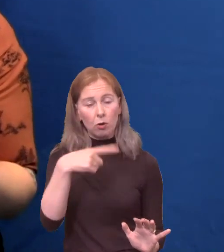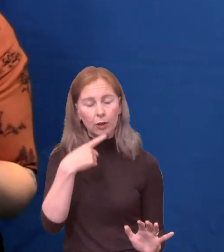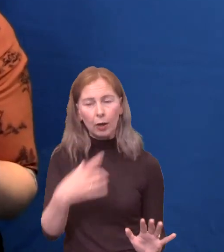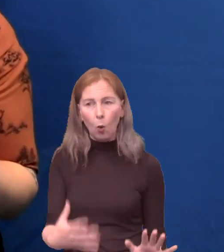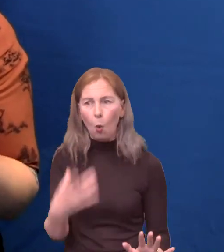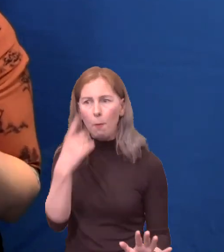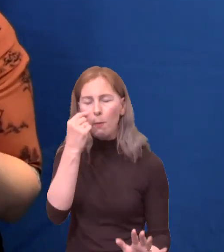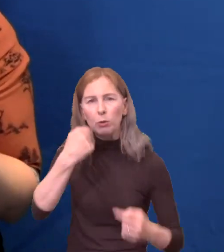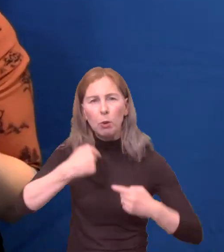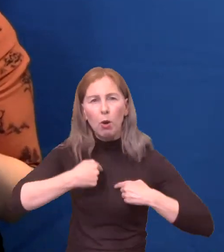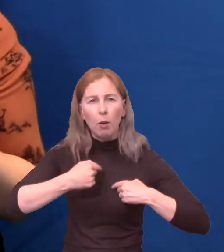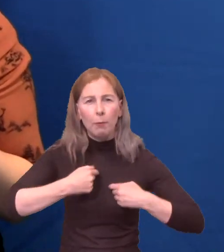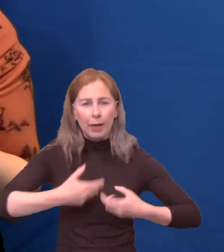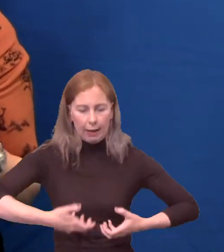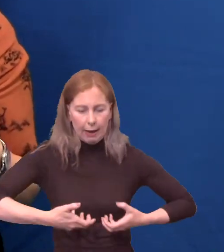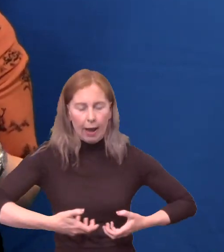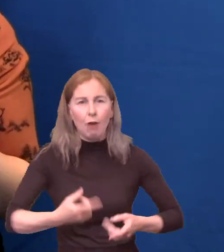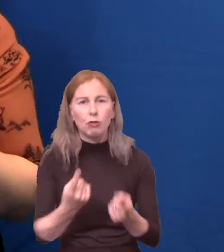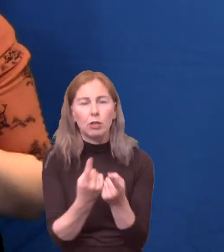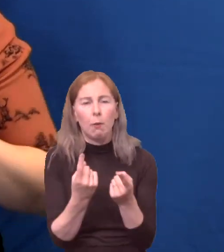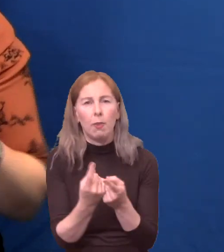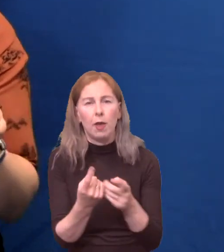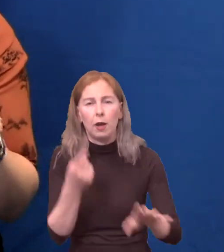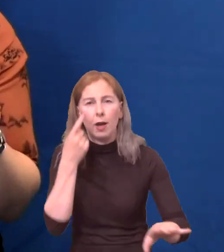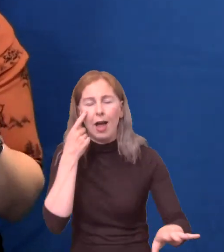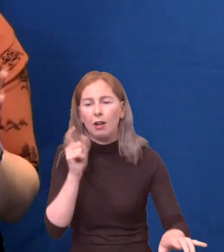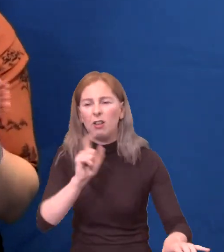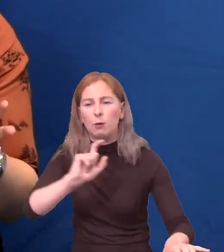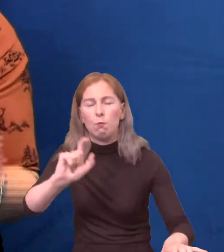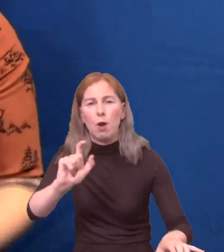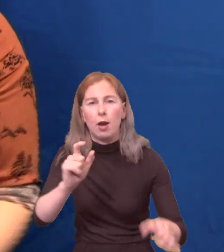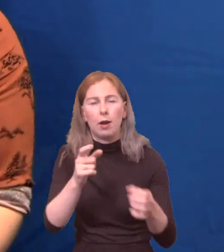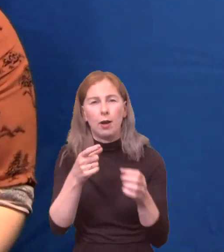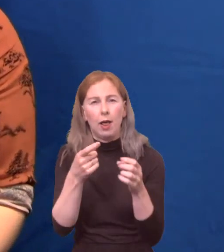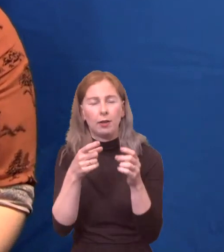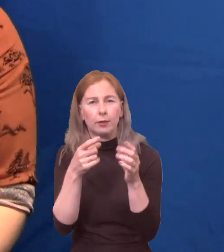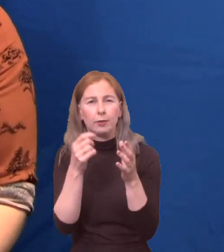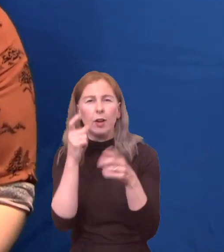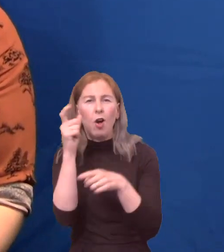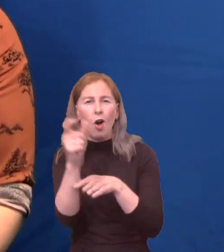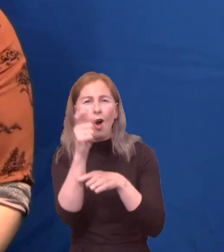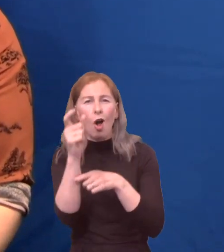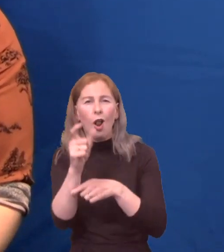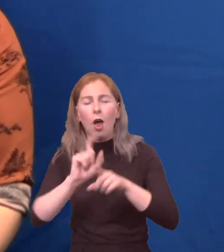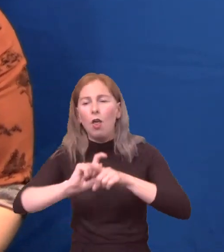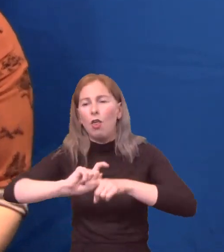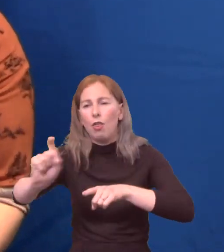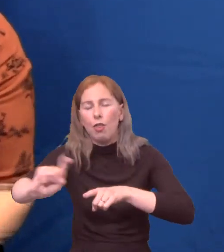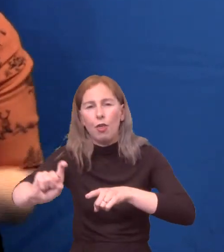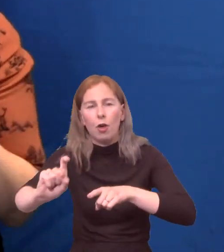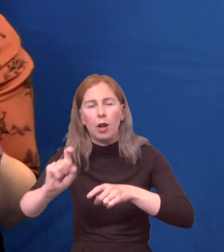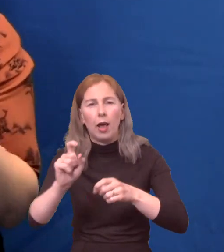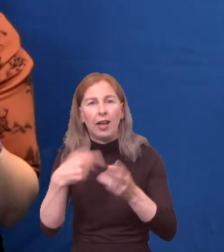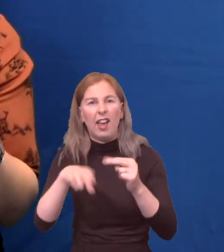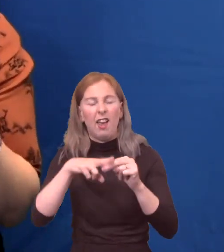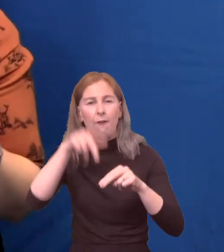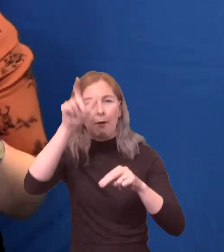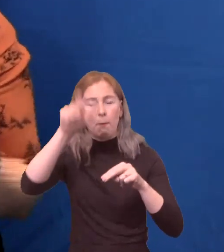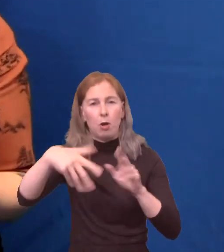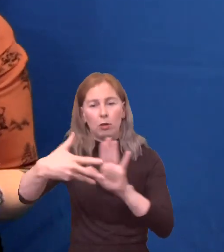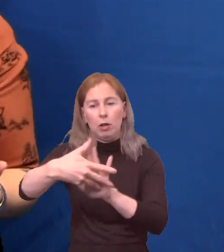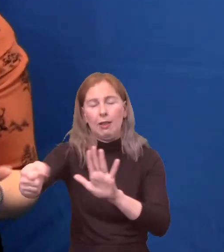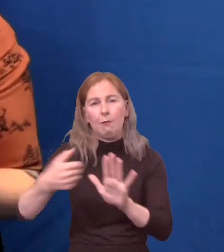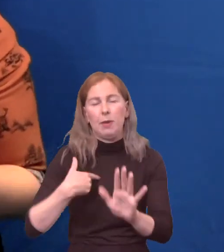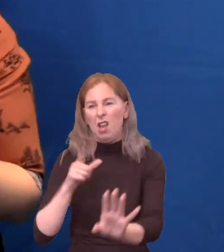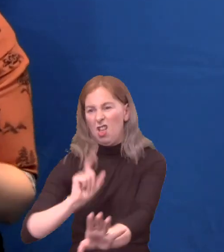had was actually in relation to carrying a dye spray that you could use on someone. we please ask you do not carry anything that could be considered to be